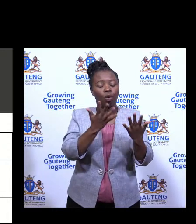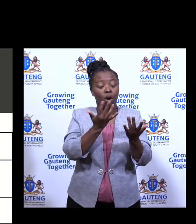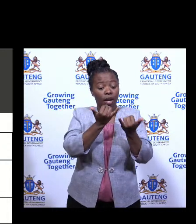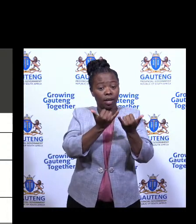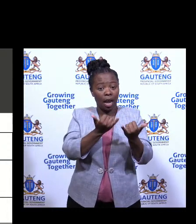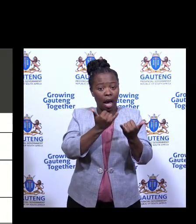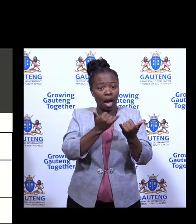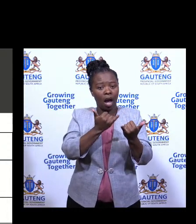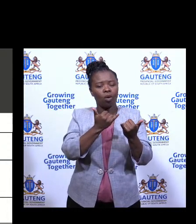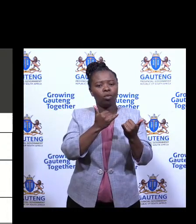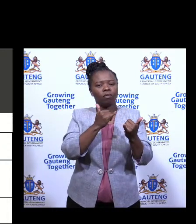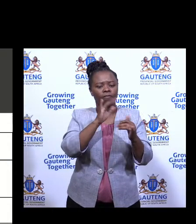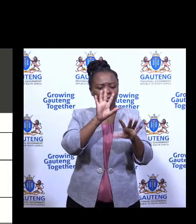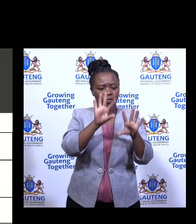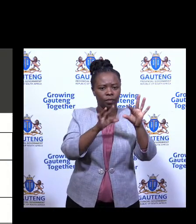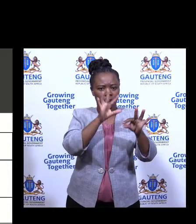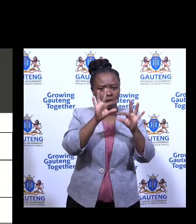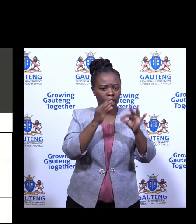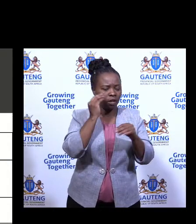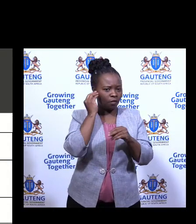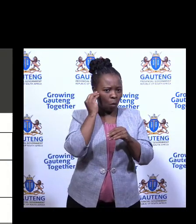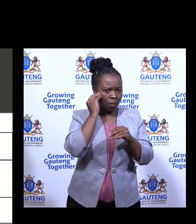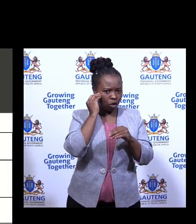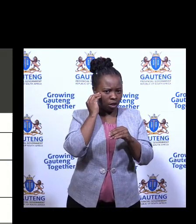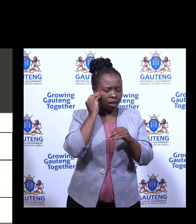start drilling down into the spatial data